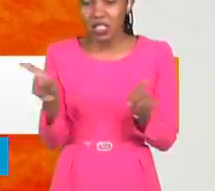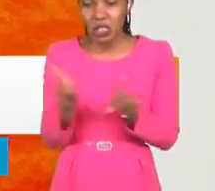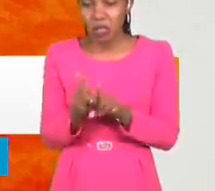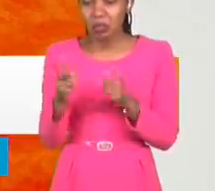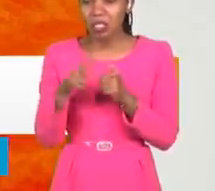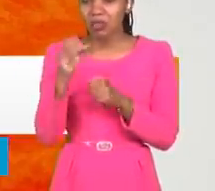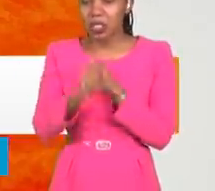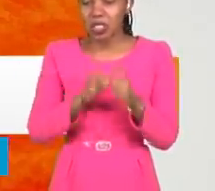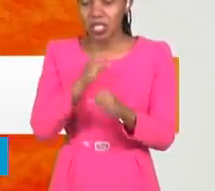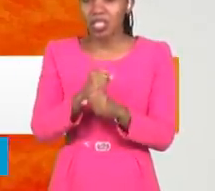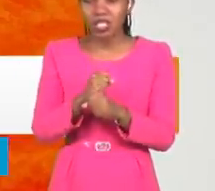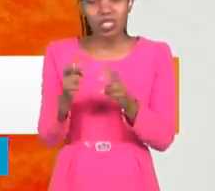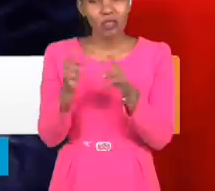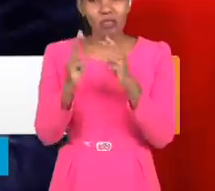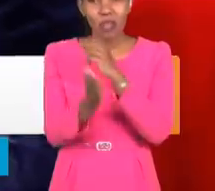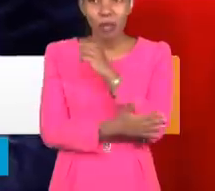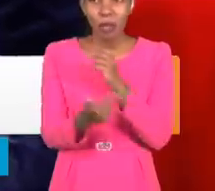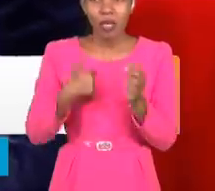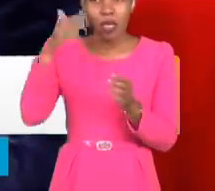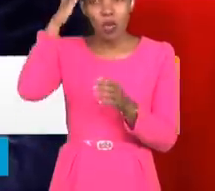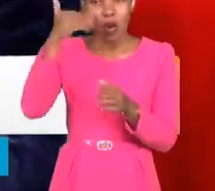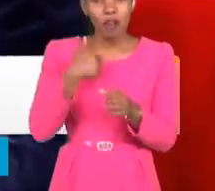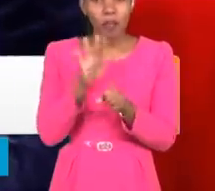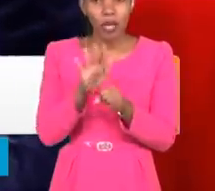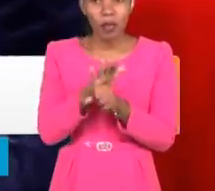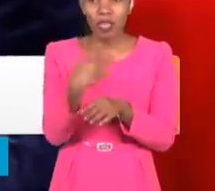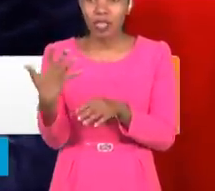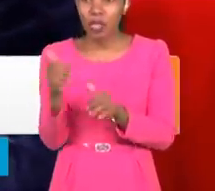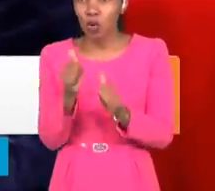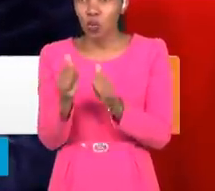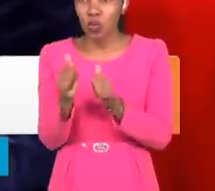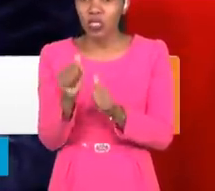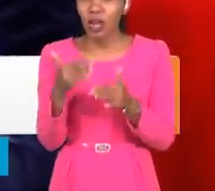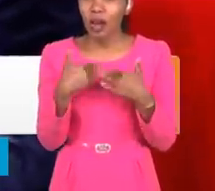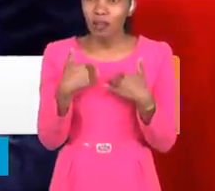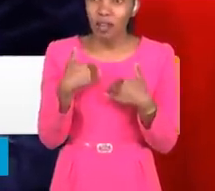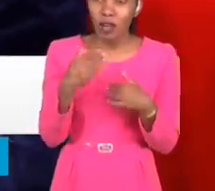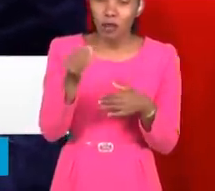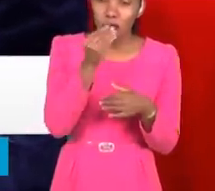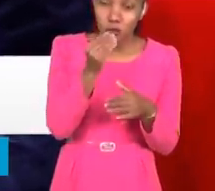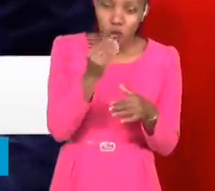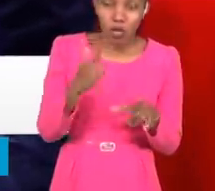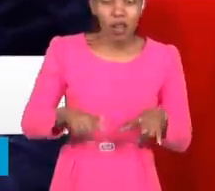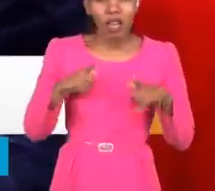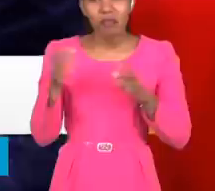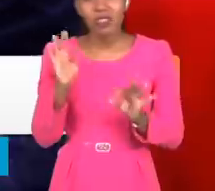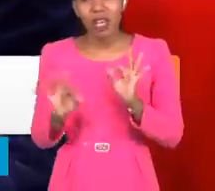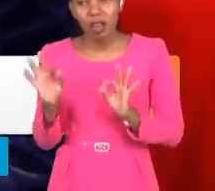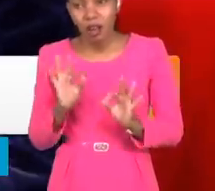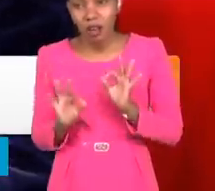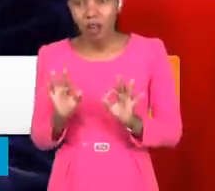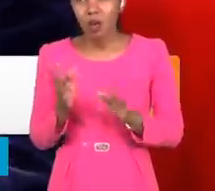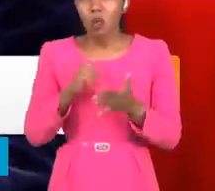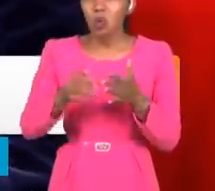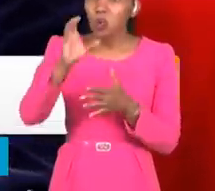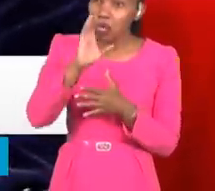yes, it's bad. Now, I know there's so many things that kind of come into play. The food we eat, our lifestyle, what we